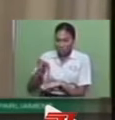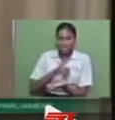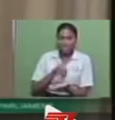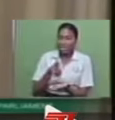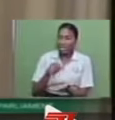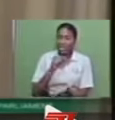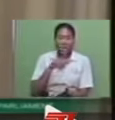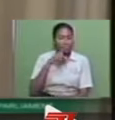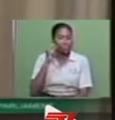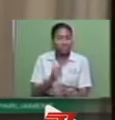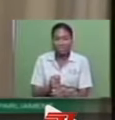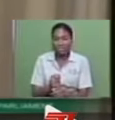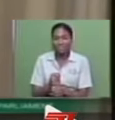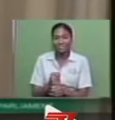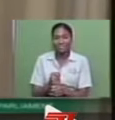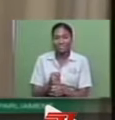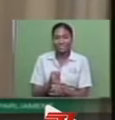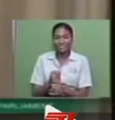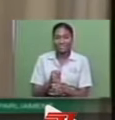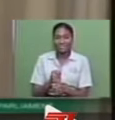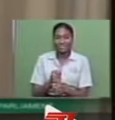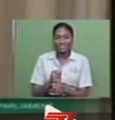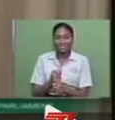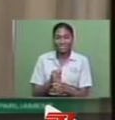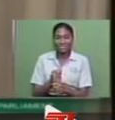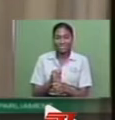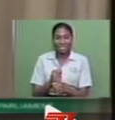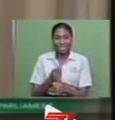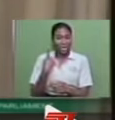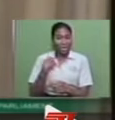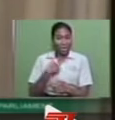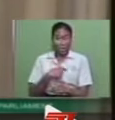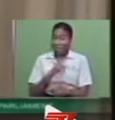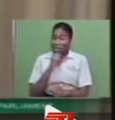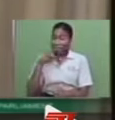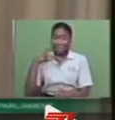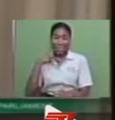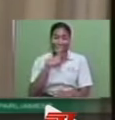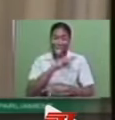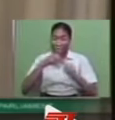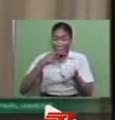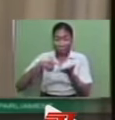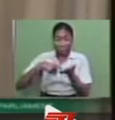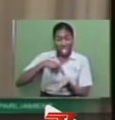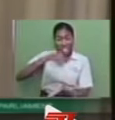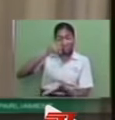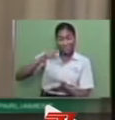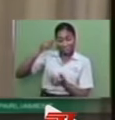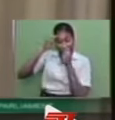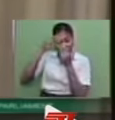truth. Statistics, these do not lie. You have an HSF report that comes out,